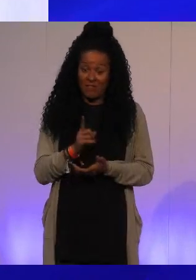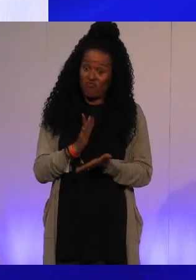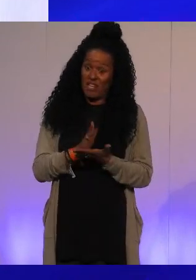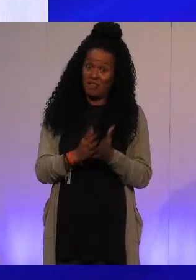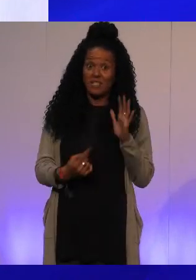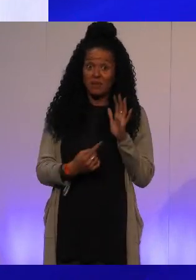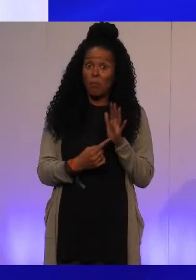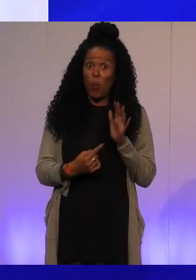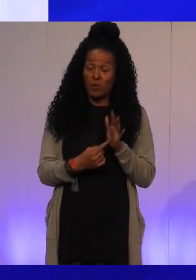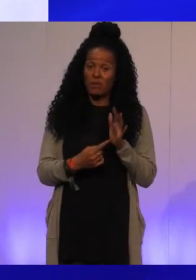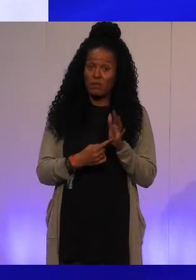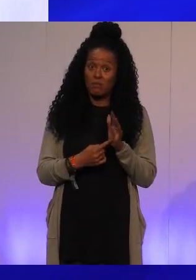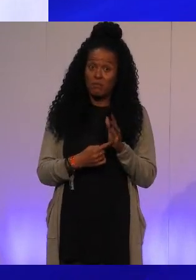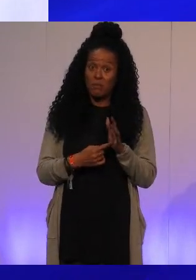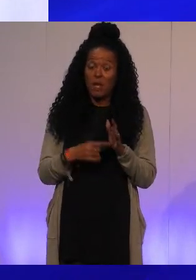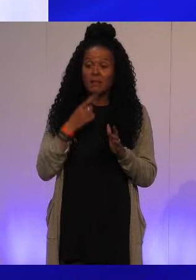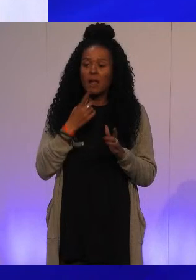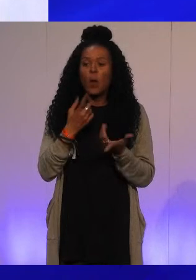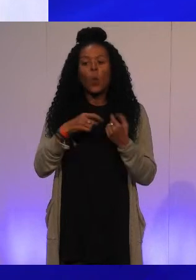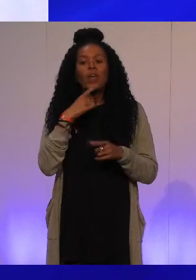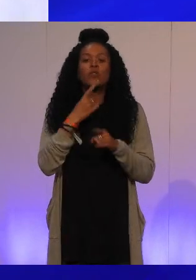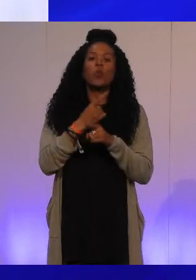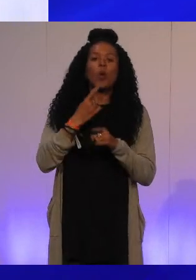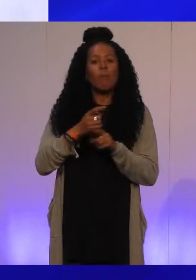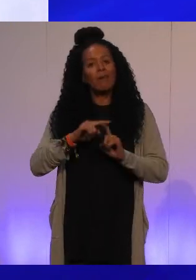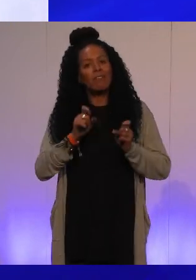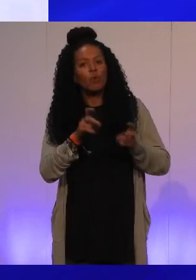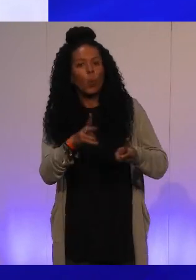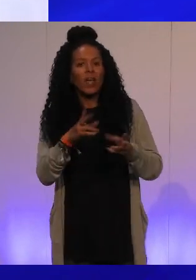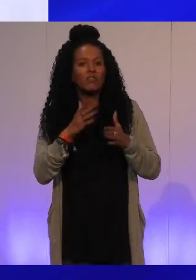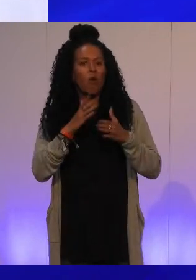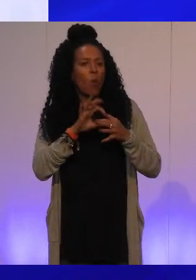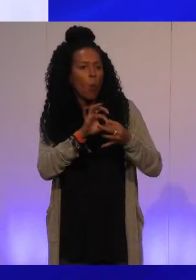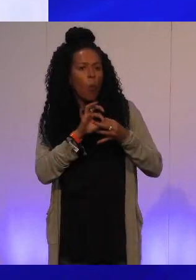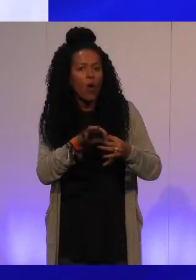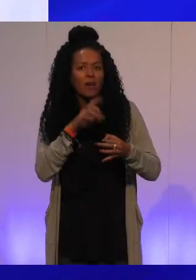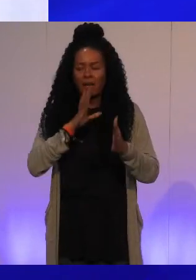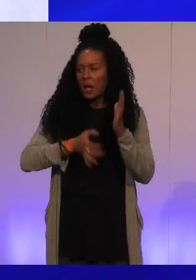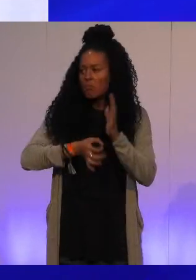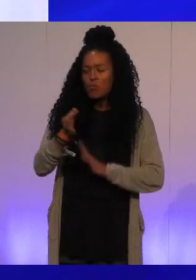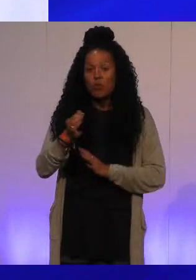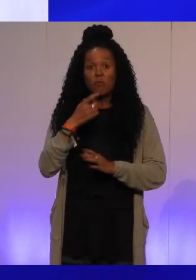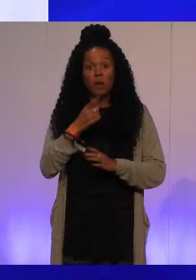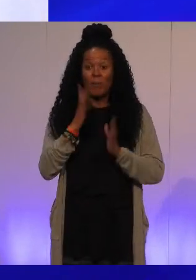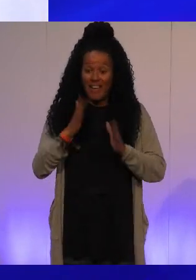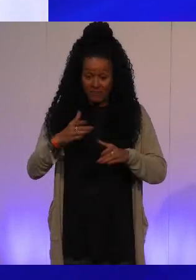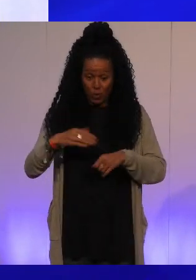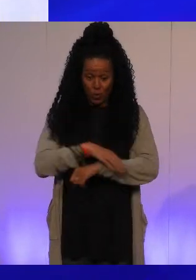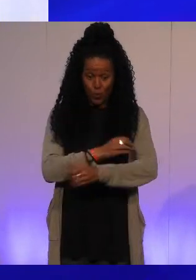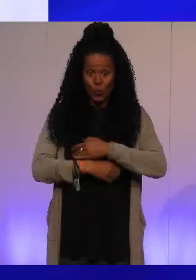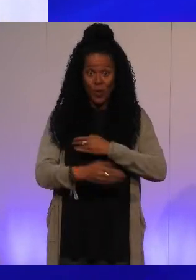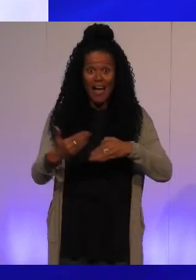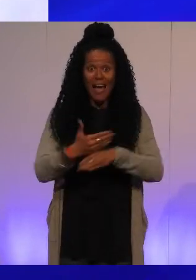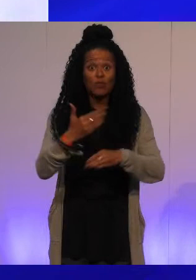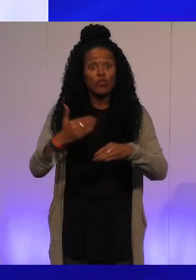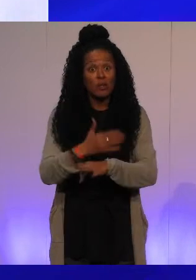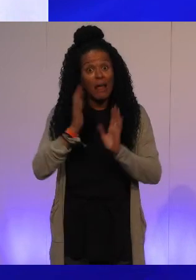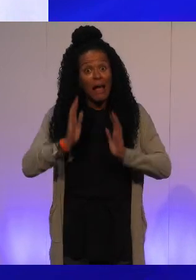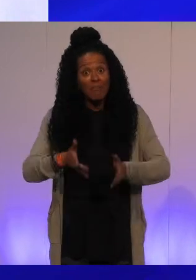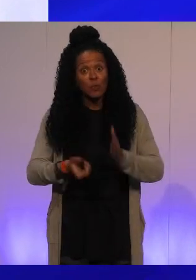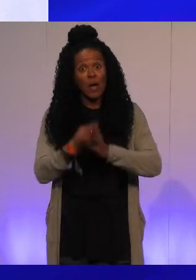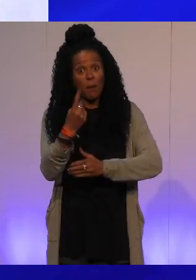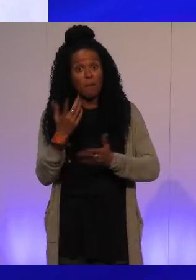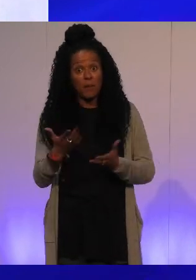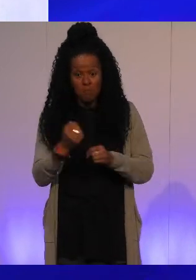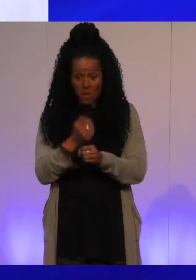really, because it's all very well talking about different ways of working and improvements, but unless we can actually make those happen and make them real